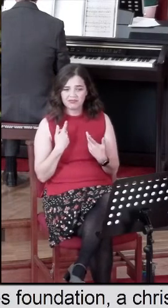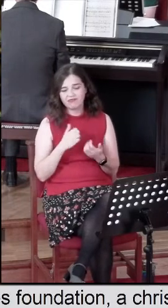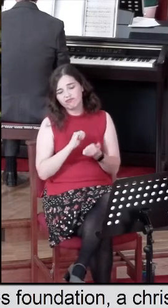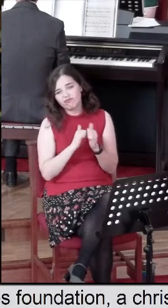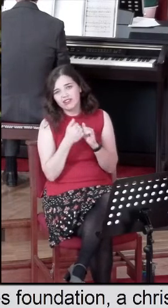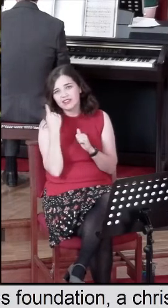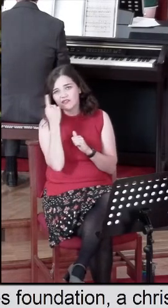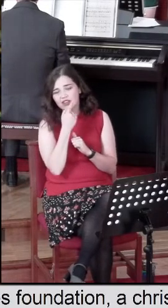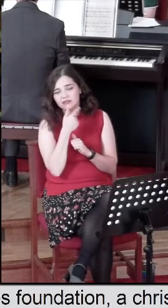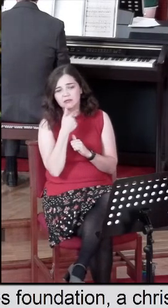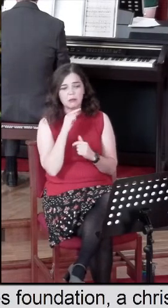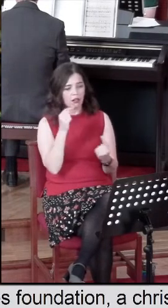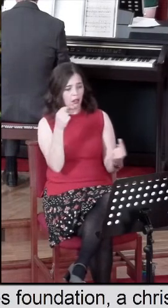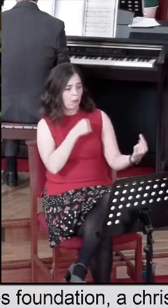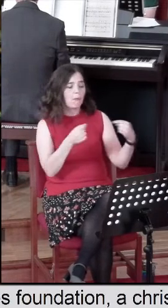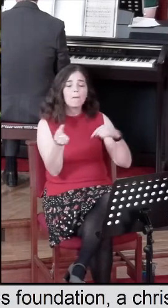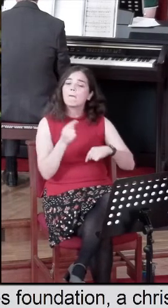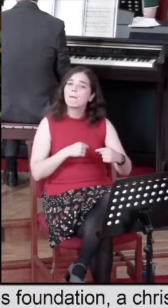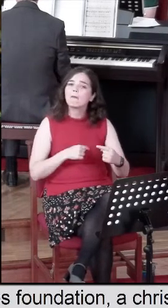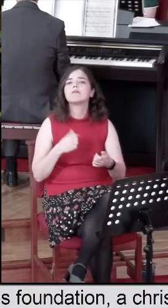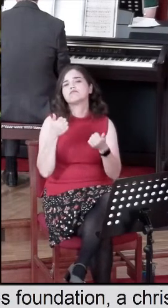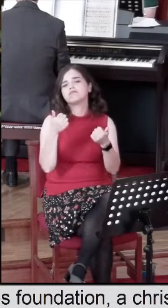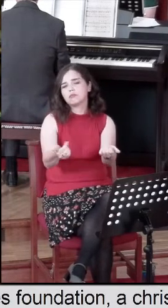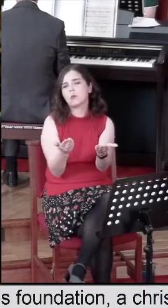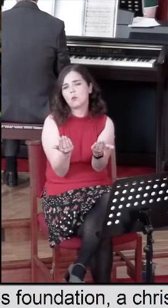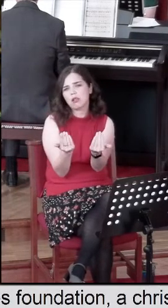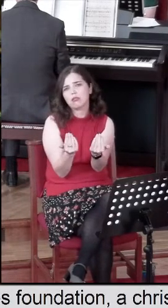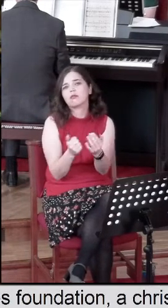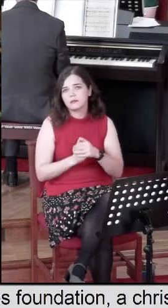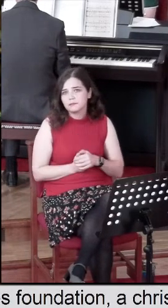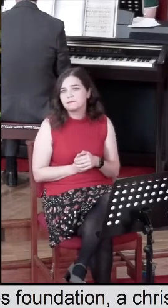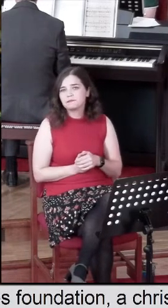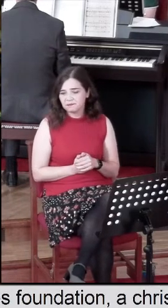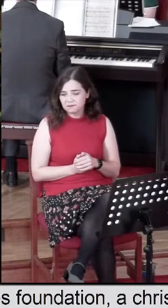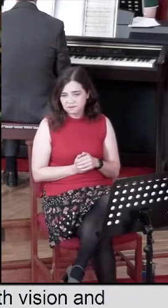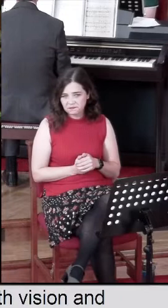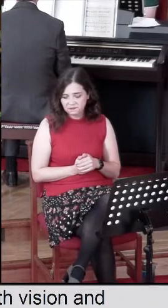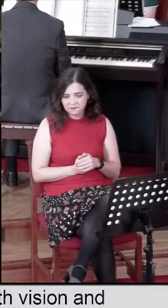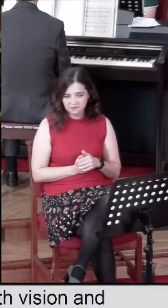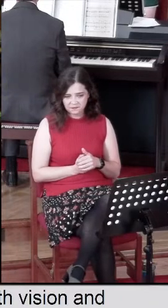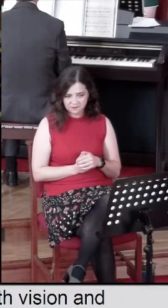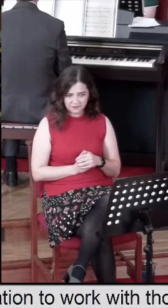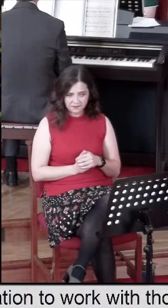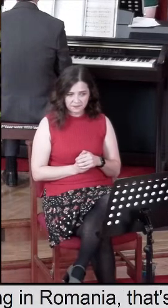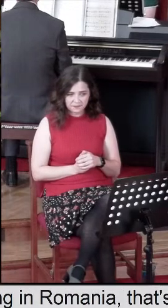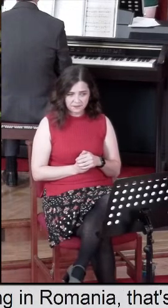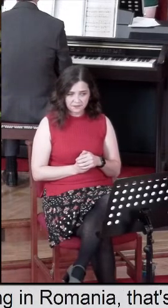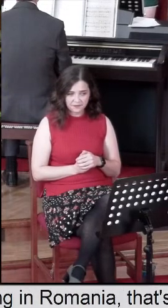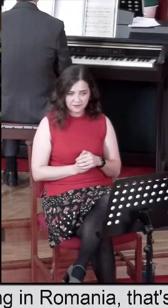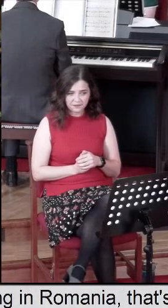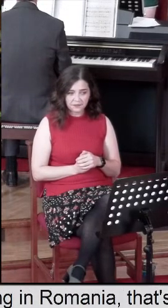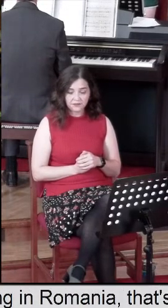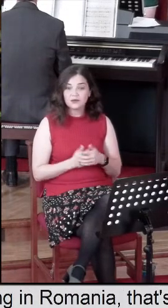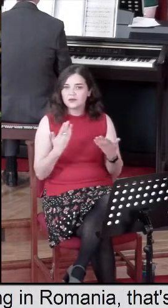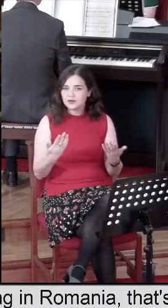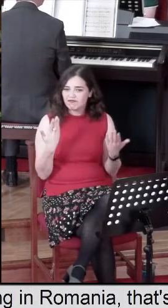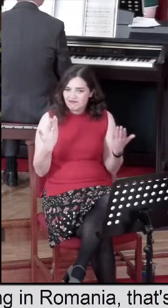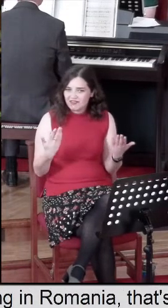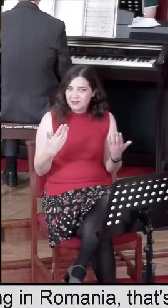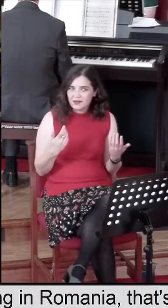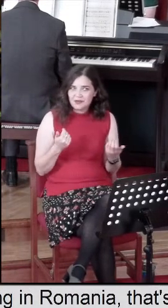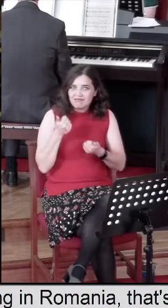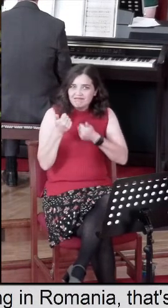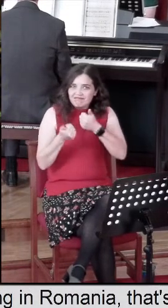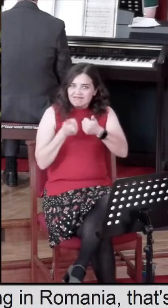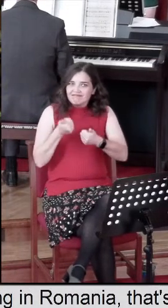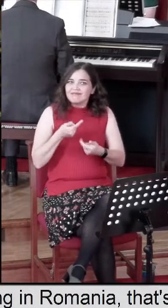to visitors who come in, then that will be a great thing as well. So let's worship God together. We sing our